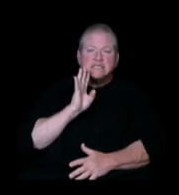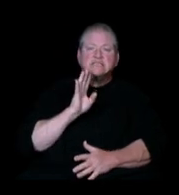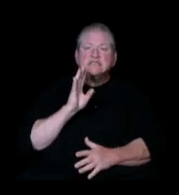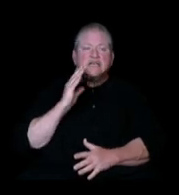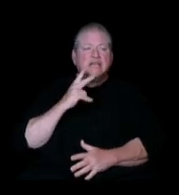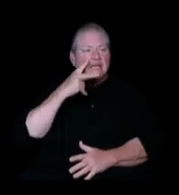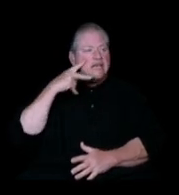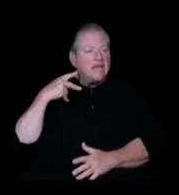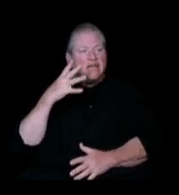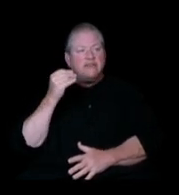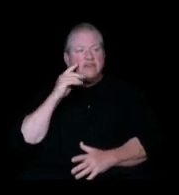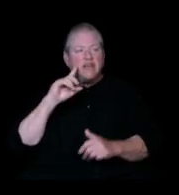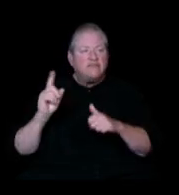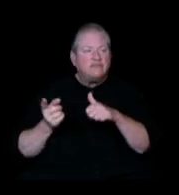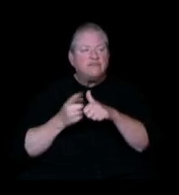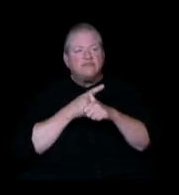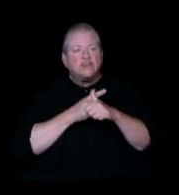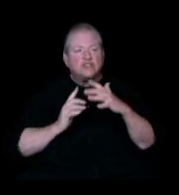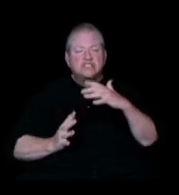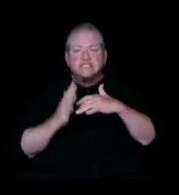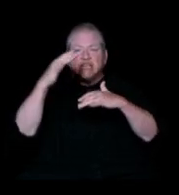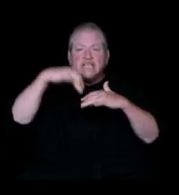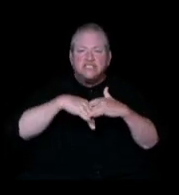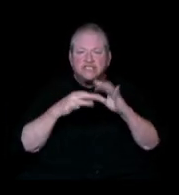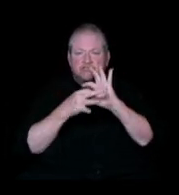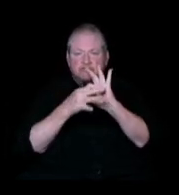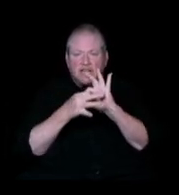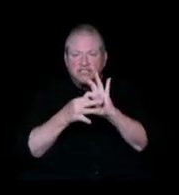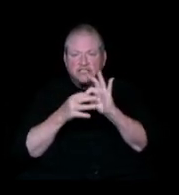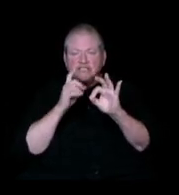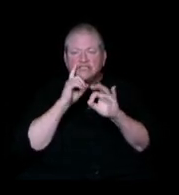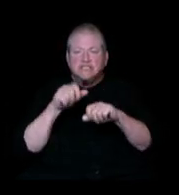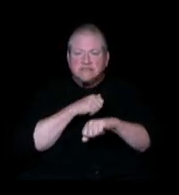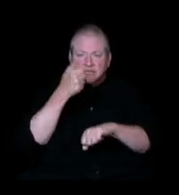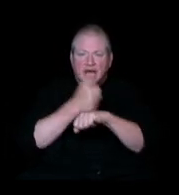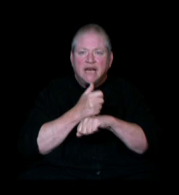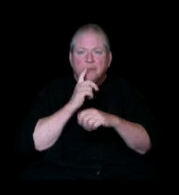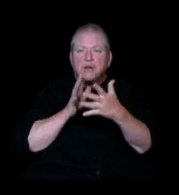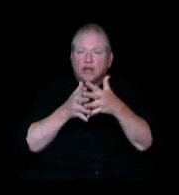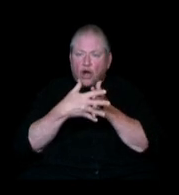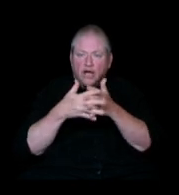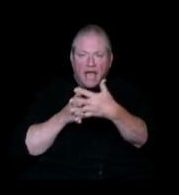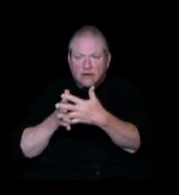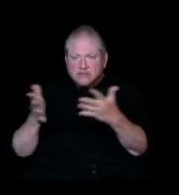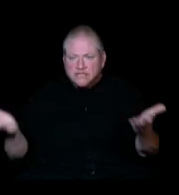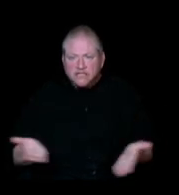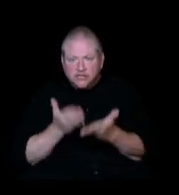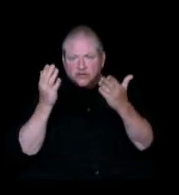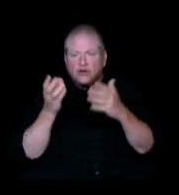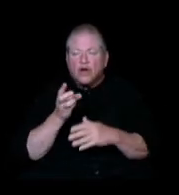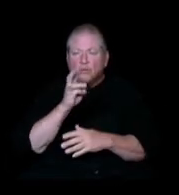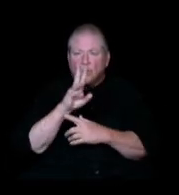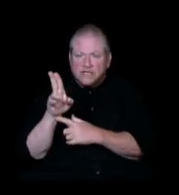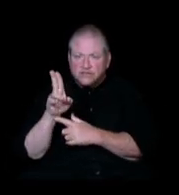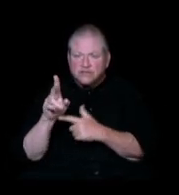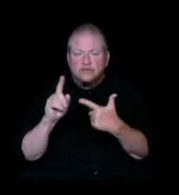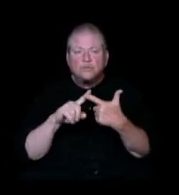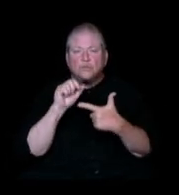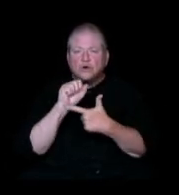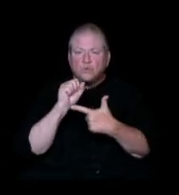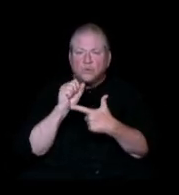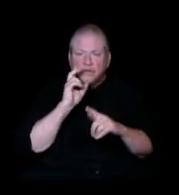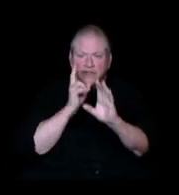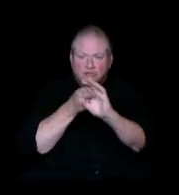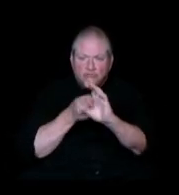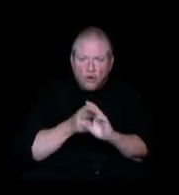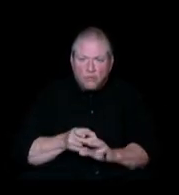Tribal Liaison. Laurel has led the effort to establish a traditional Coast Salish longhouse on Western's campus, worked with Enrollment